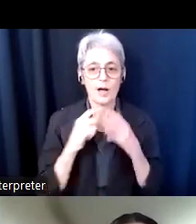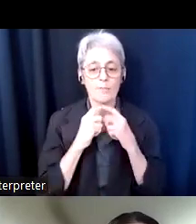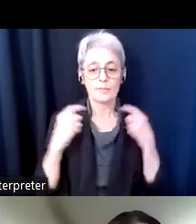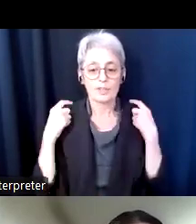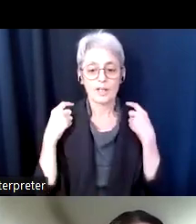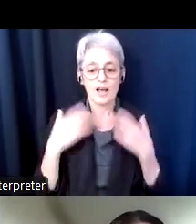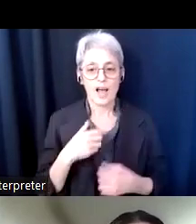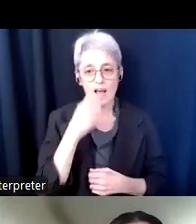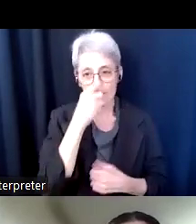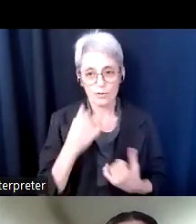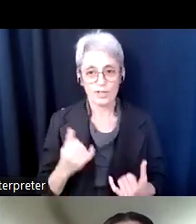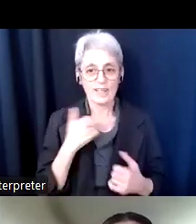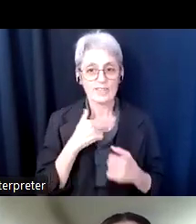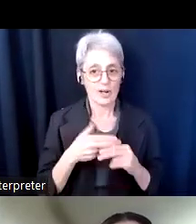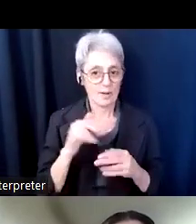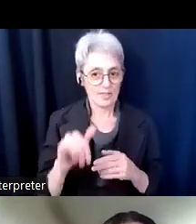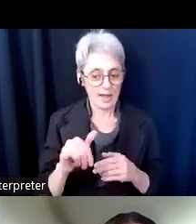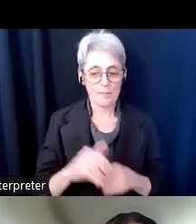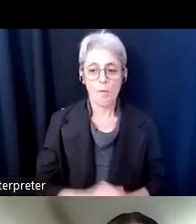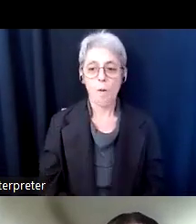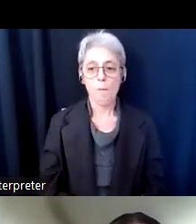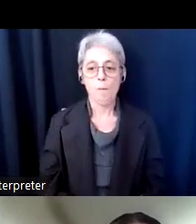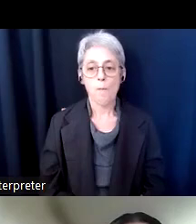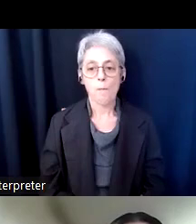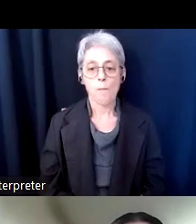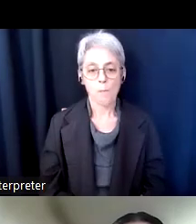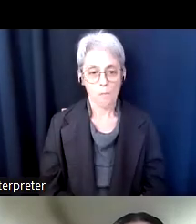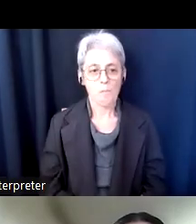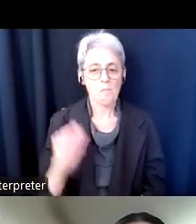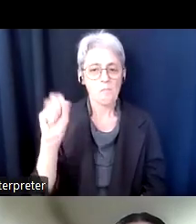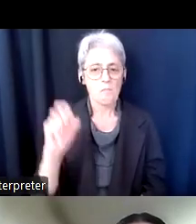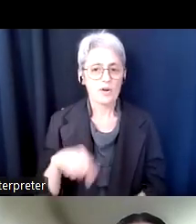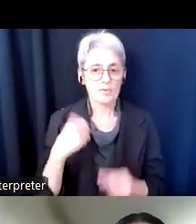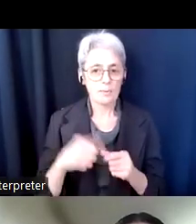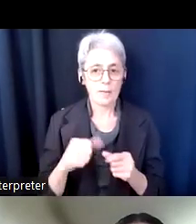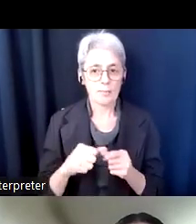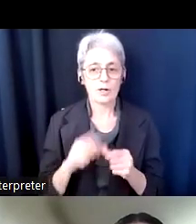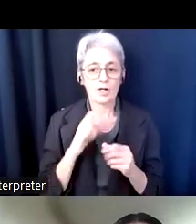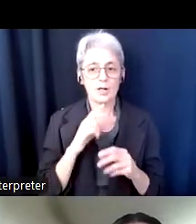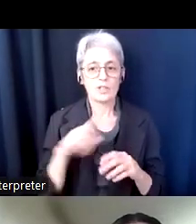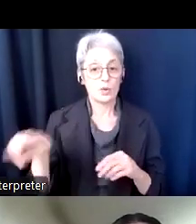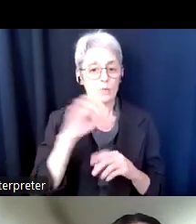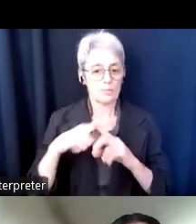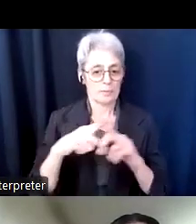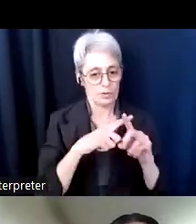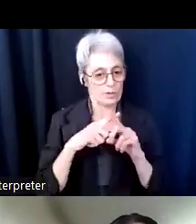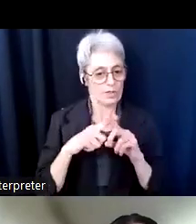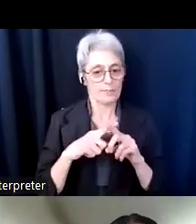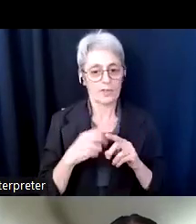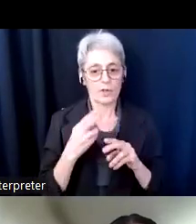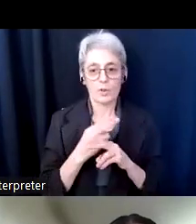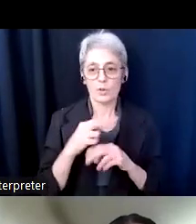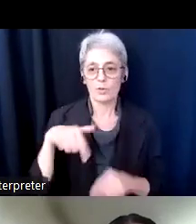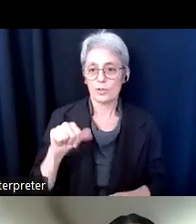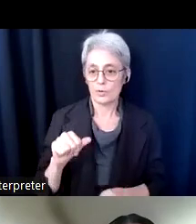so sorry about that. So a few logistics to keep in mind. Participants will be muted during this webinar. Please use the Q&A feature in Zoom to